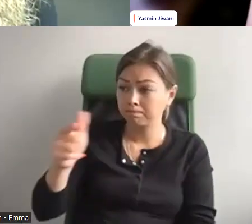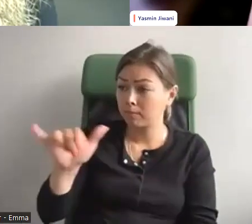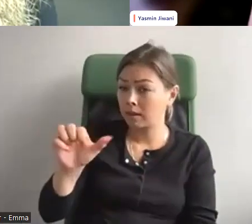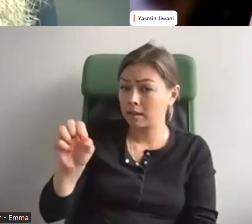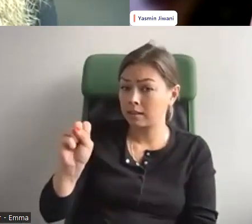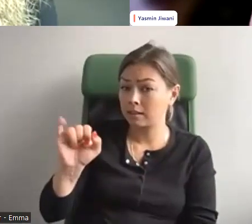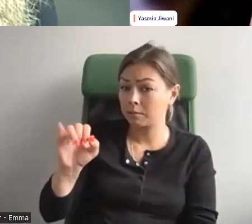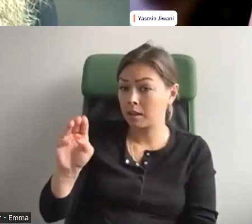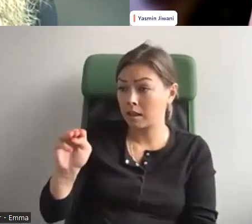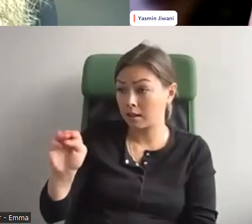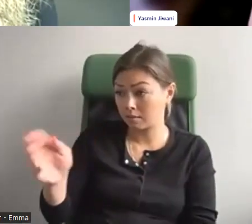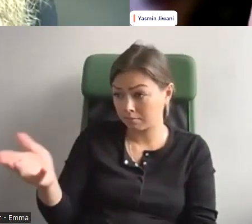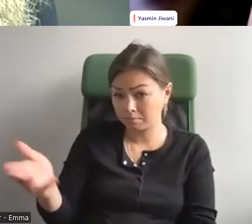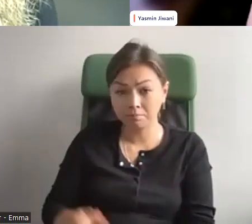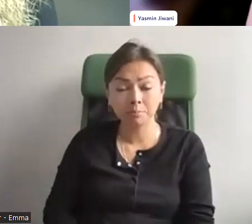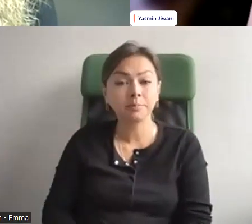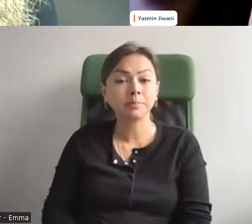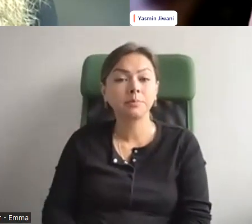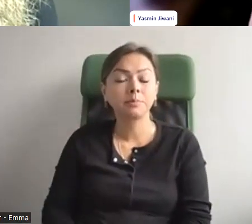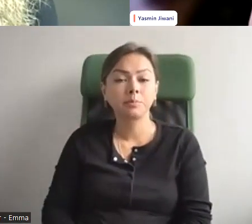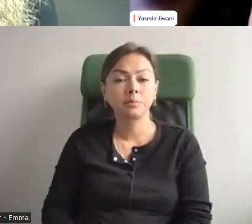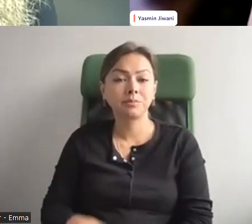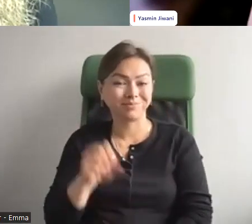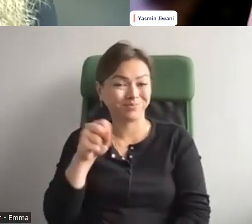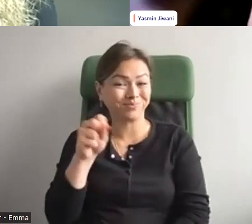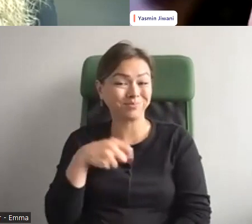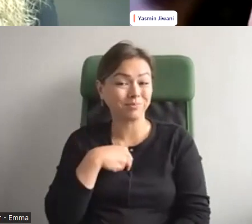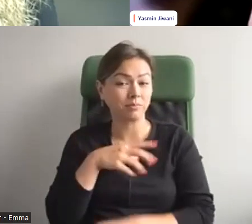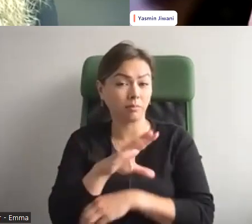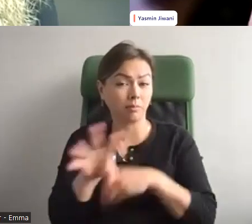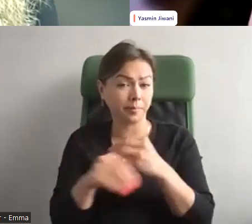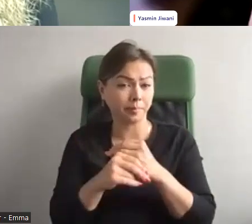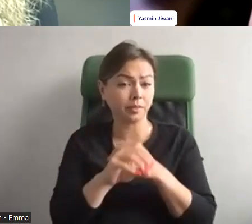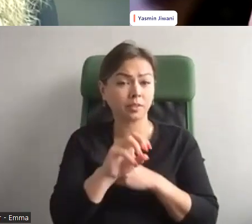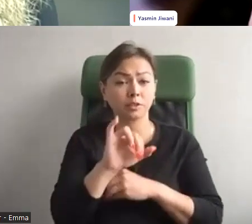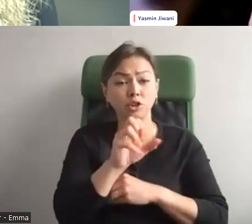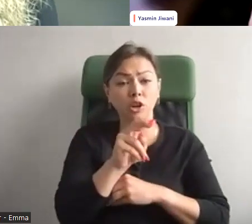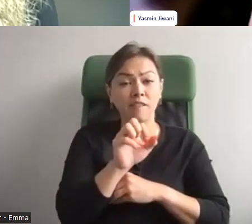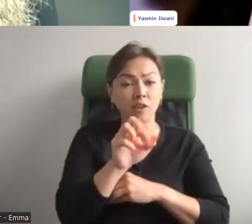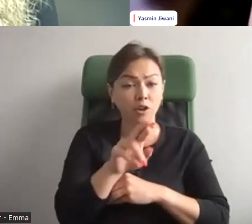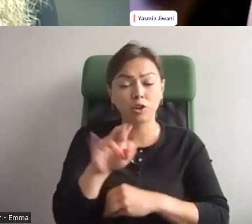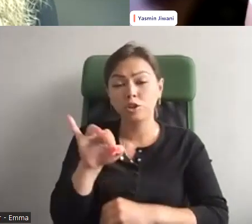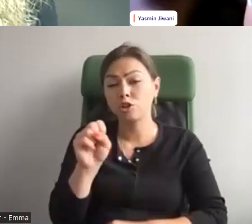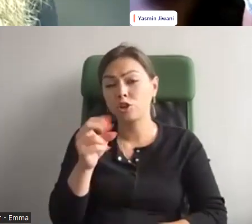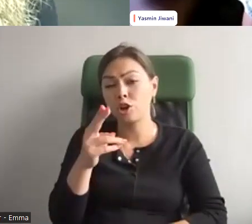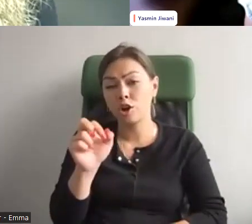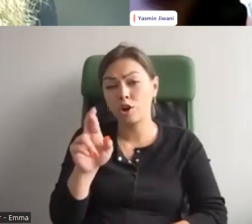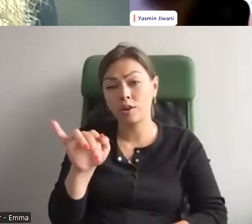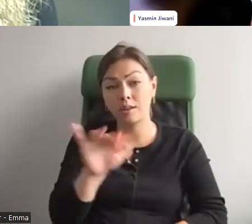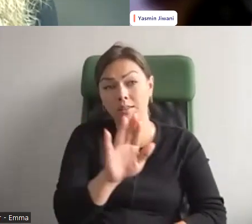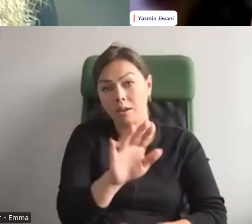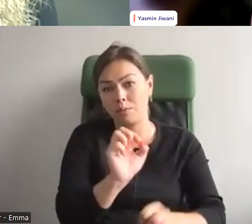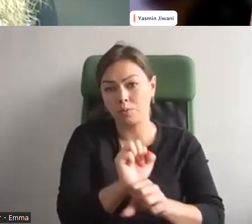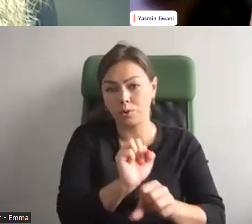So I'm going to sort of draw on both Jennifer and Shari's work in terms of like how, how do